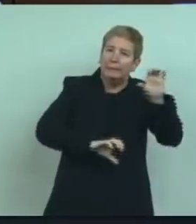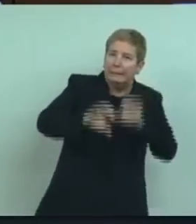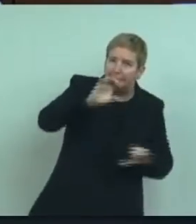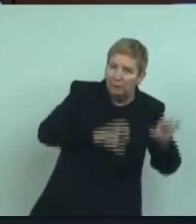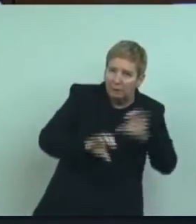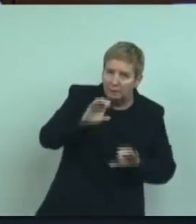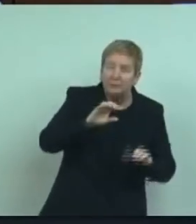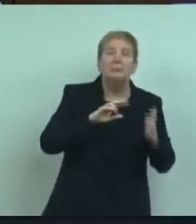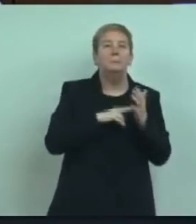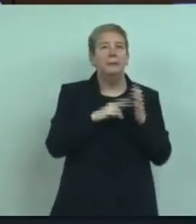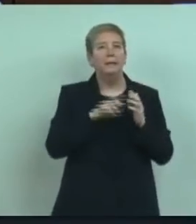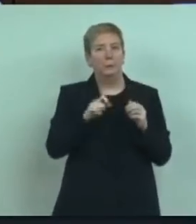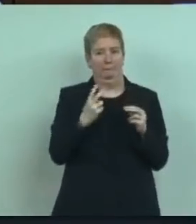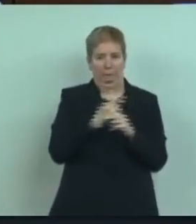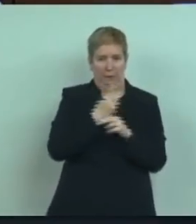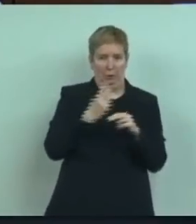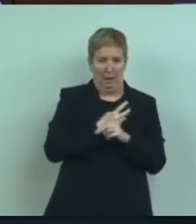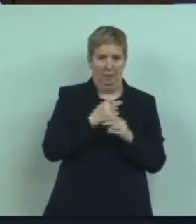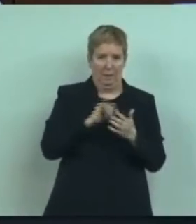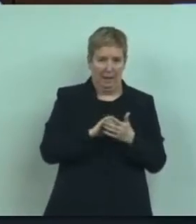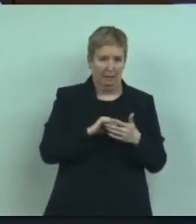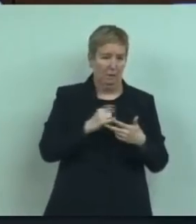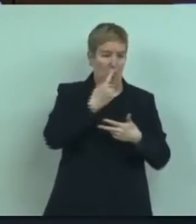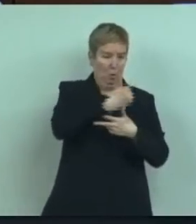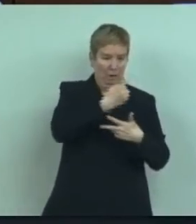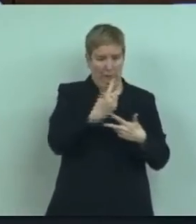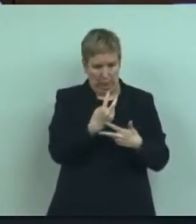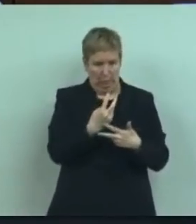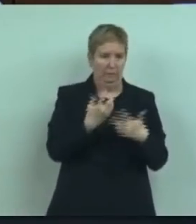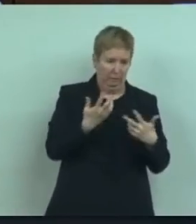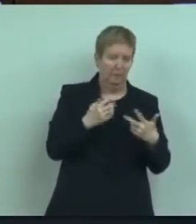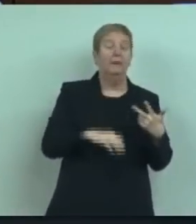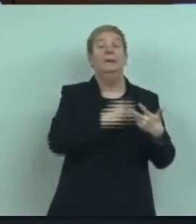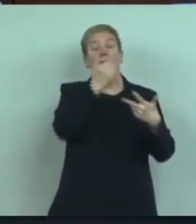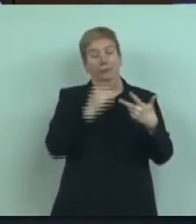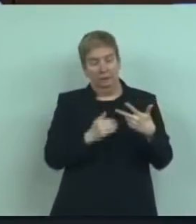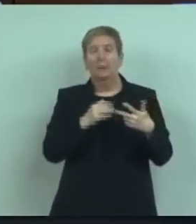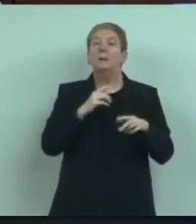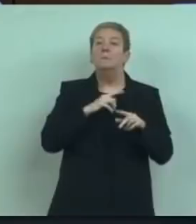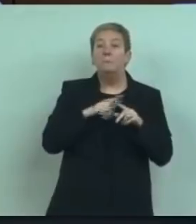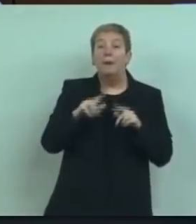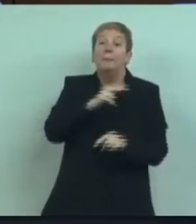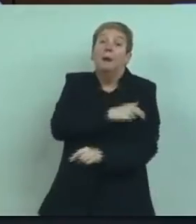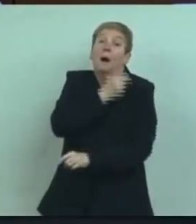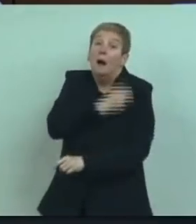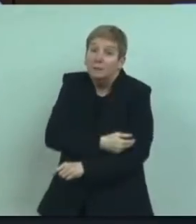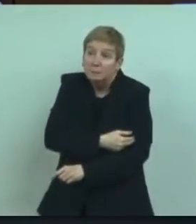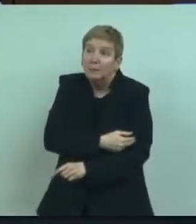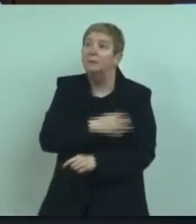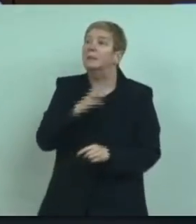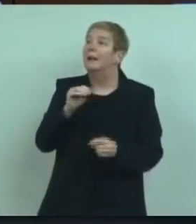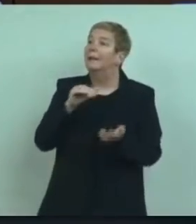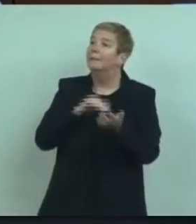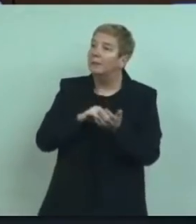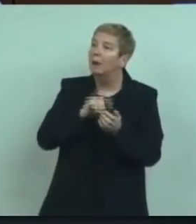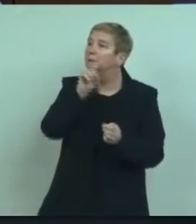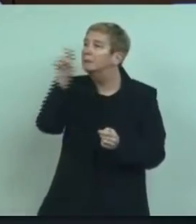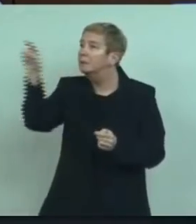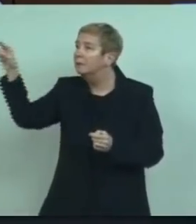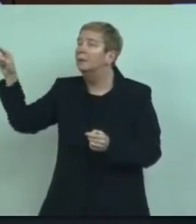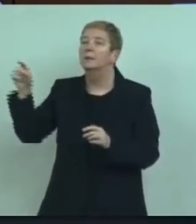to negotiate those. All right, so what does that have to do with your question? It's this, that hospitals and healthcare providers